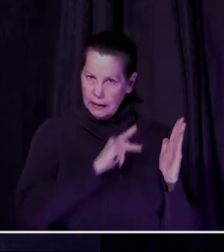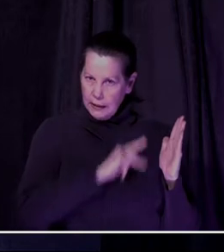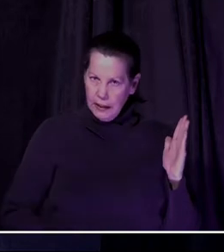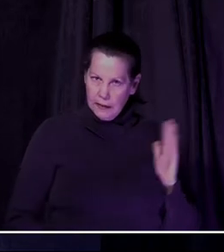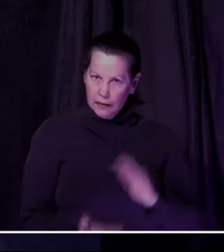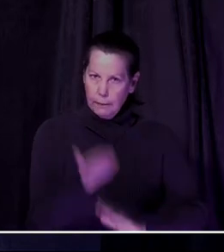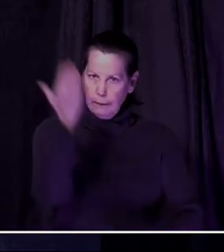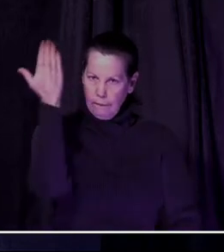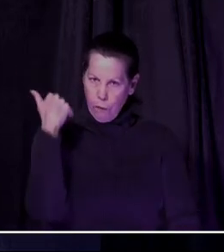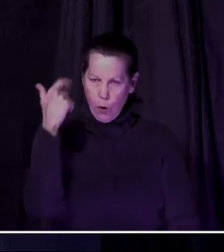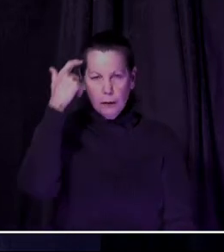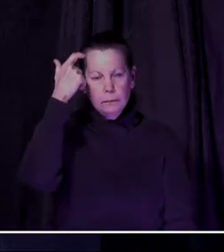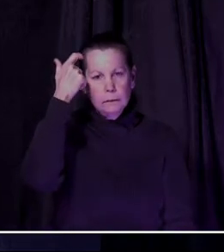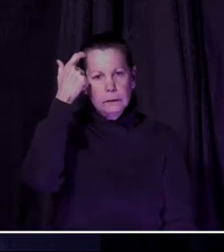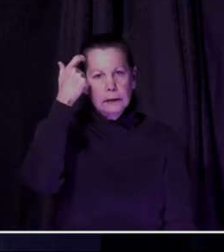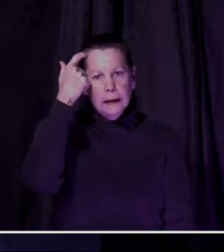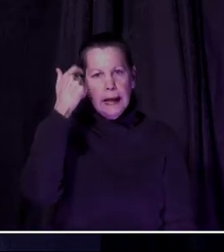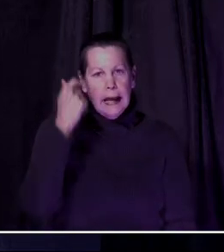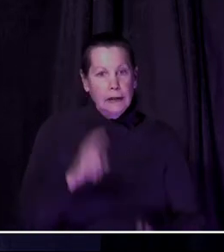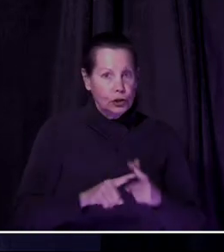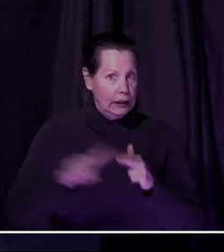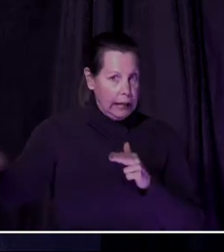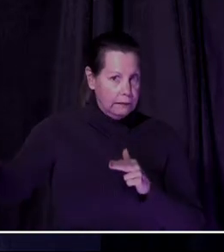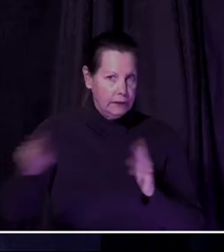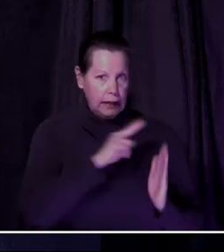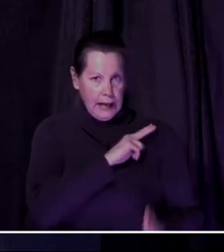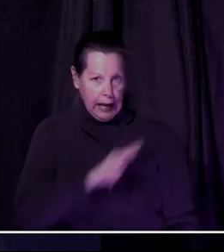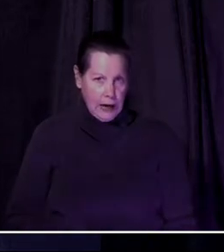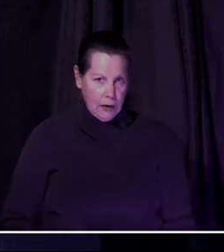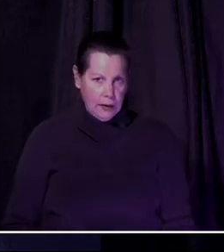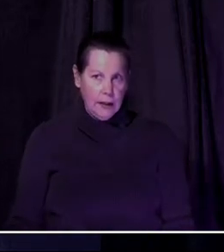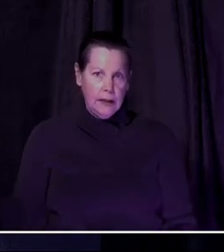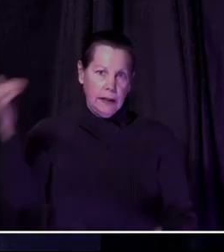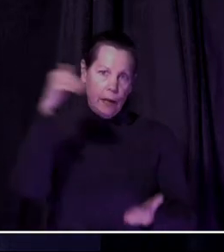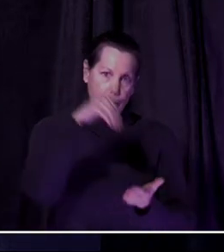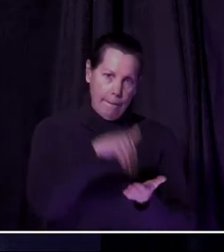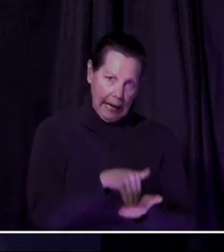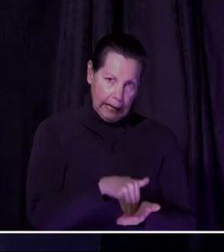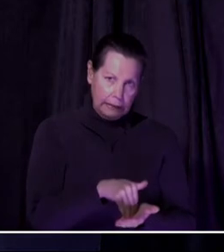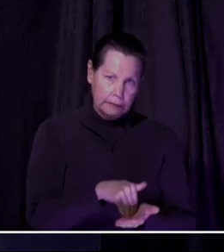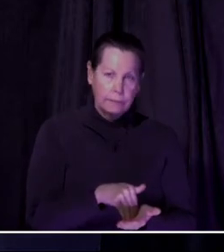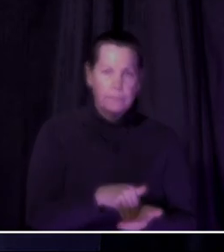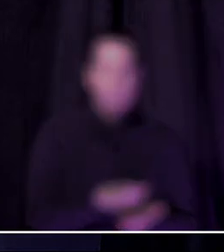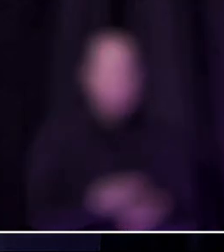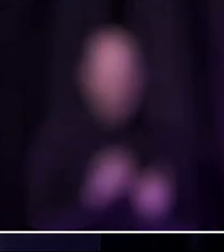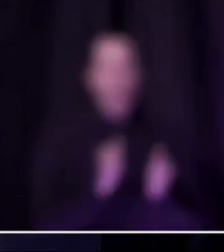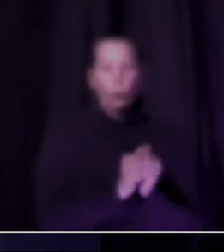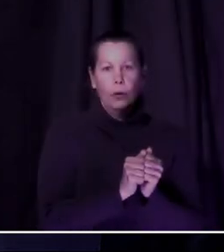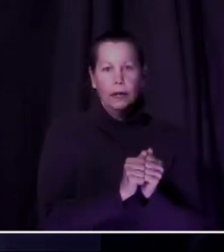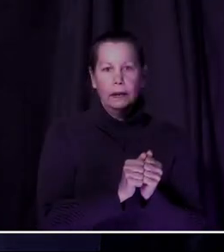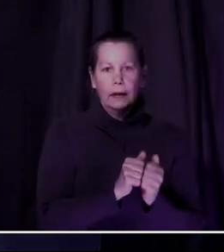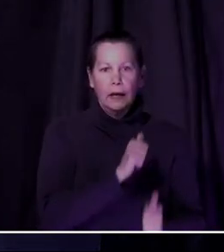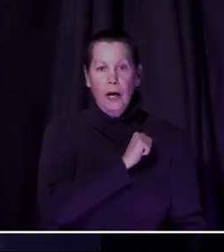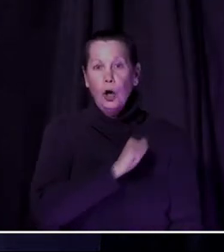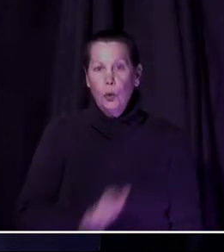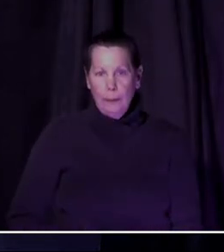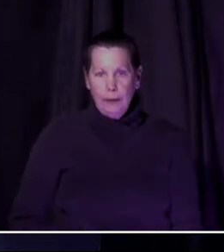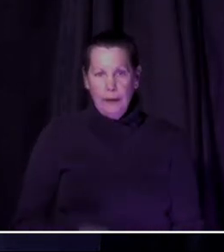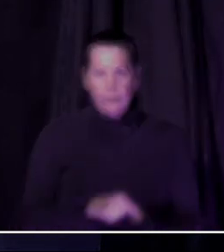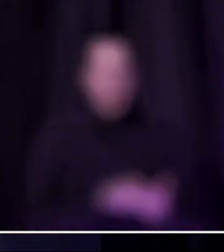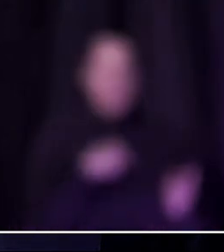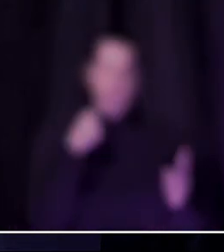she ends up leaving him to get back with King Agrippa, this particular